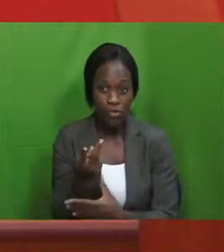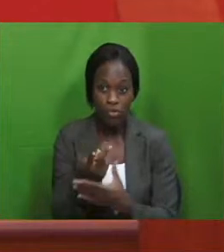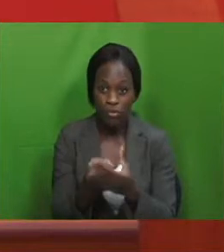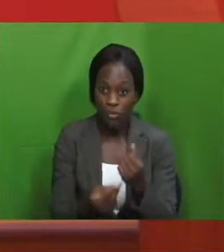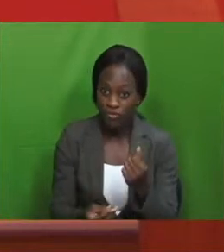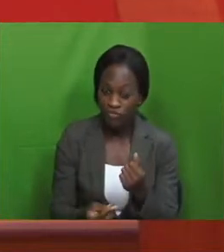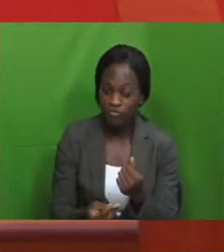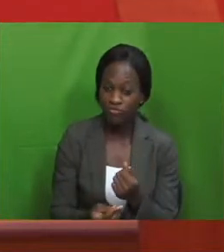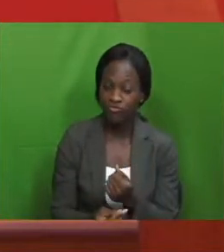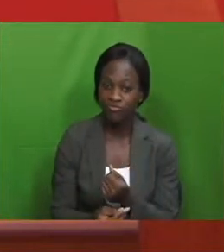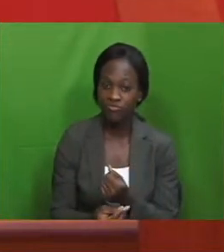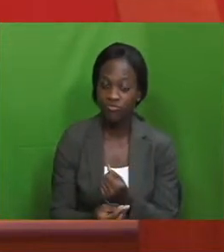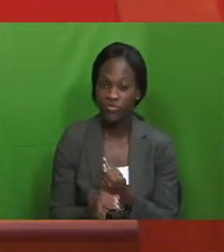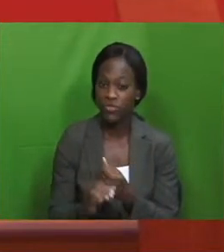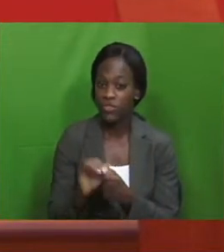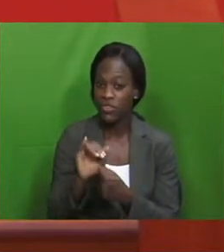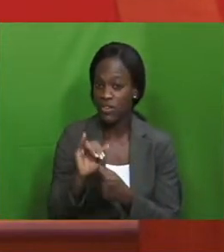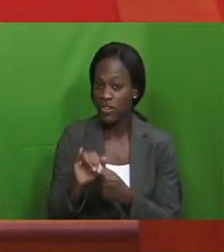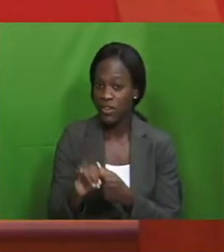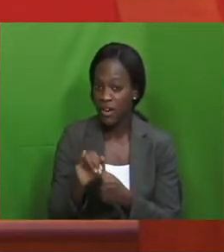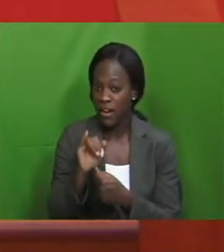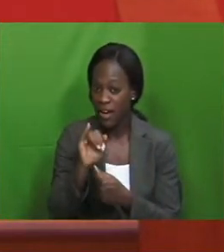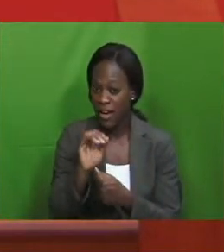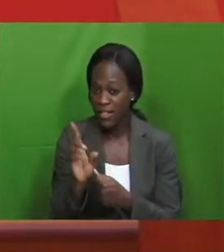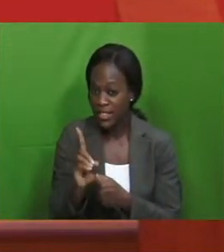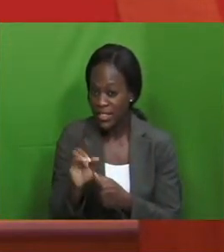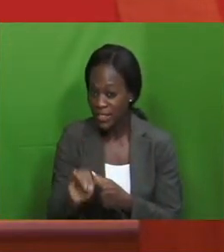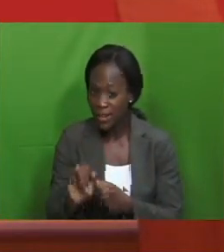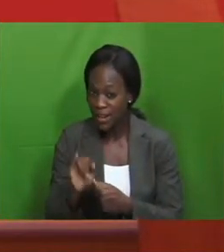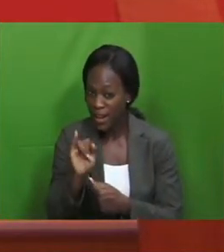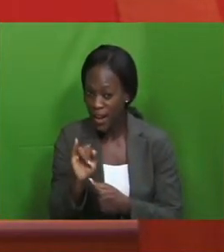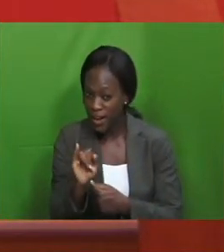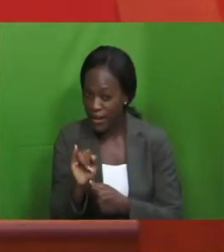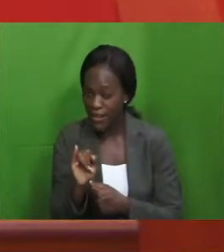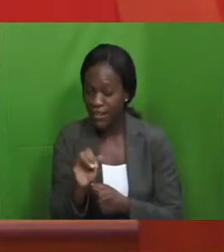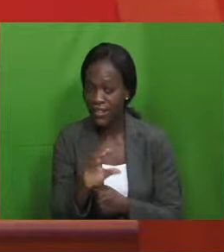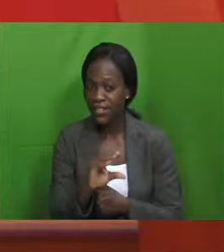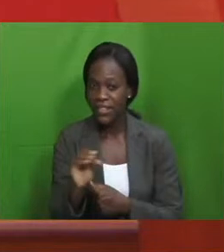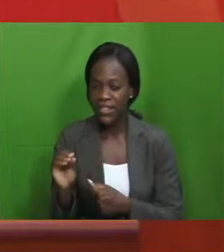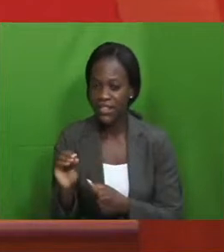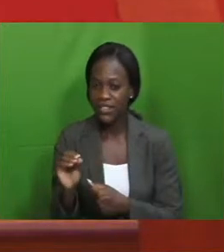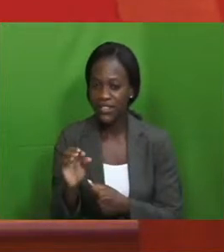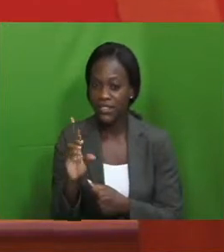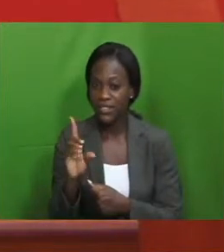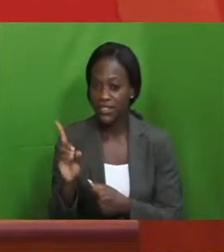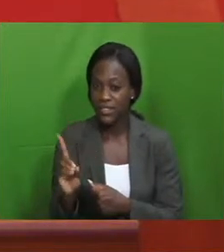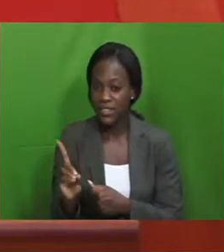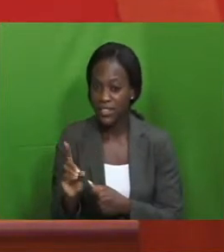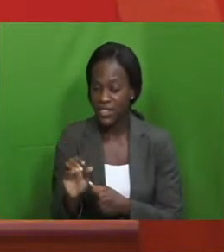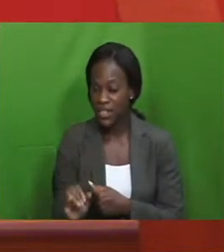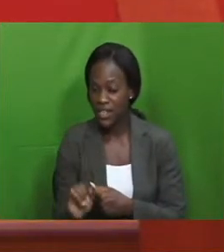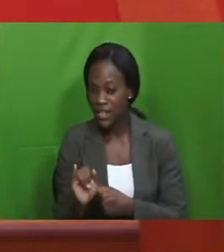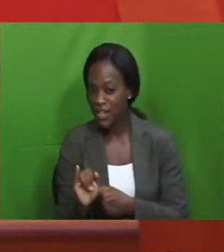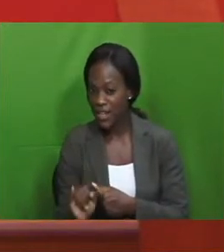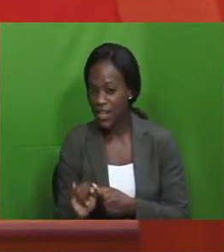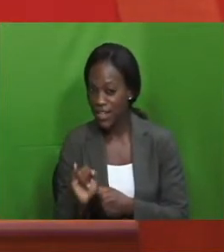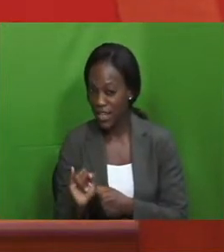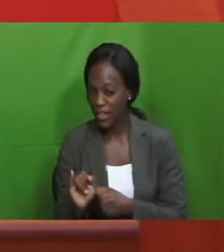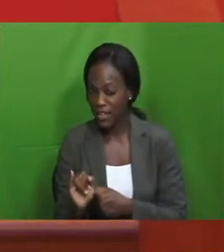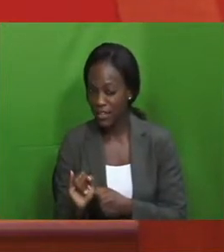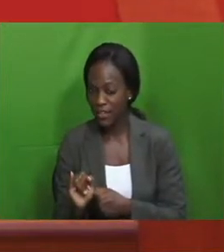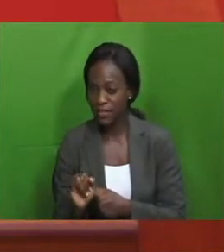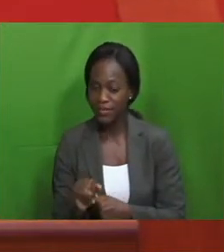1 Roman 1, that is D Roman 1, and D Roman 2.